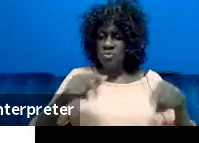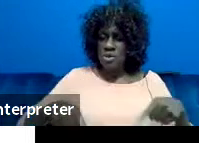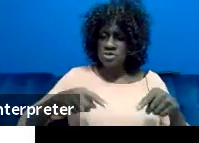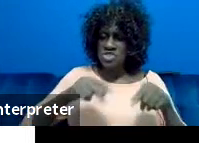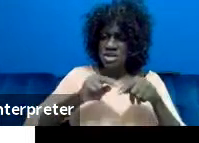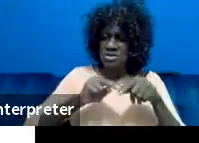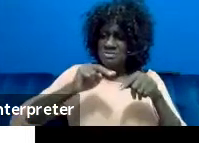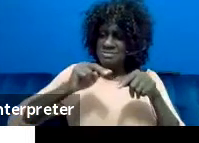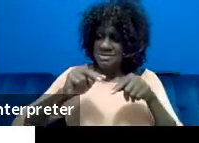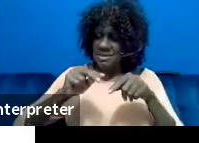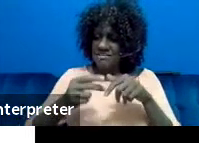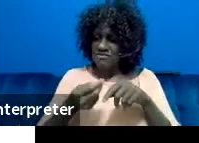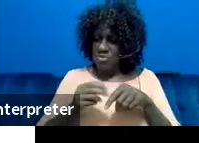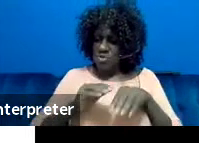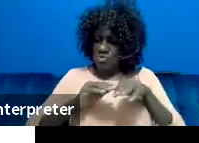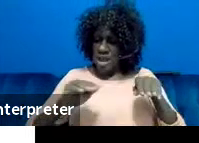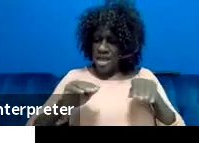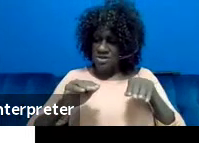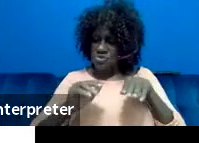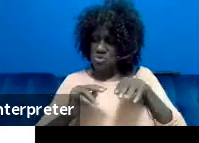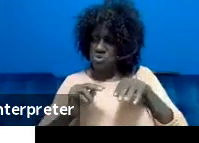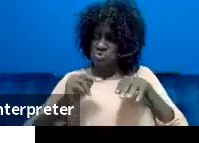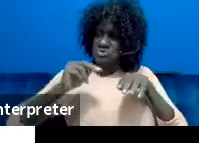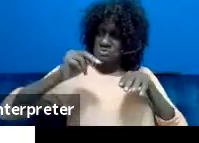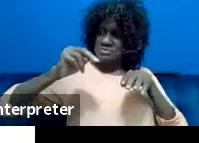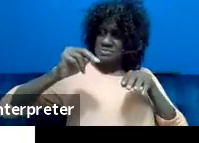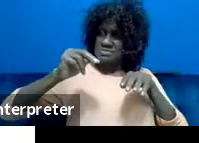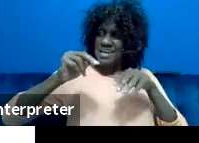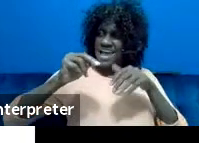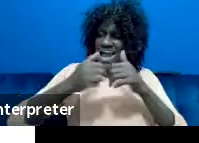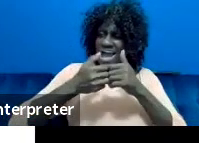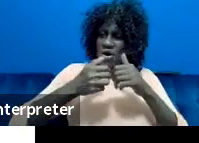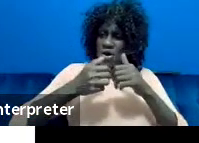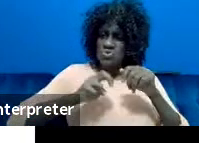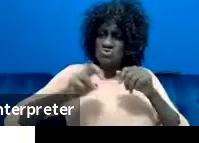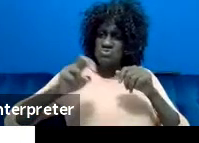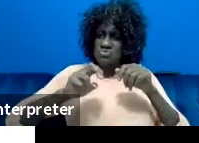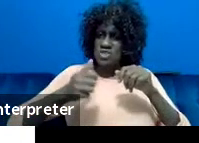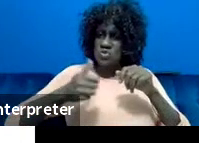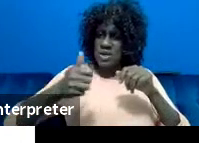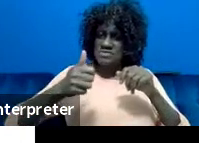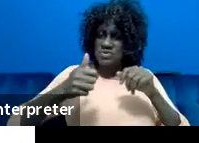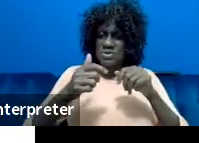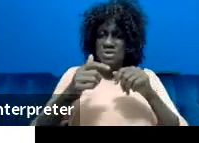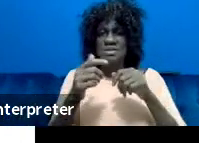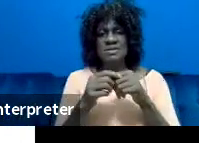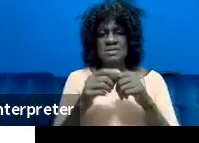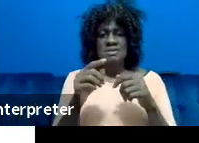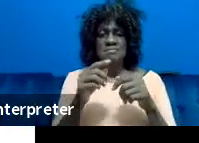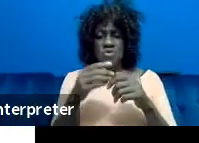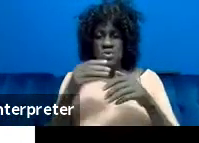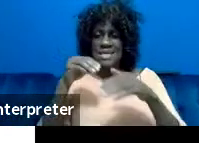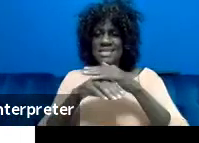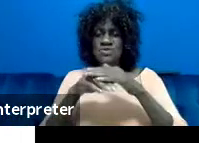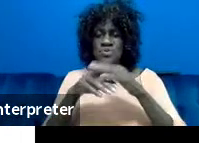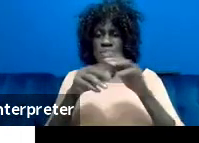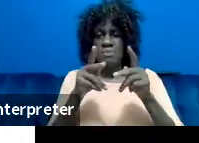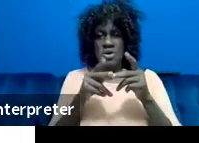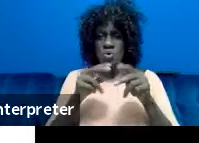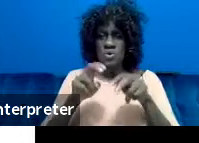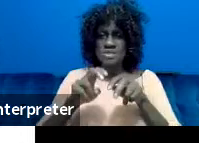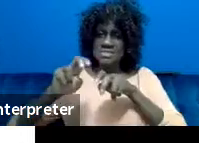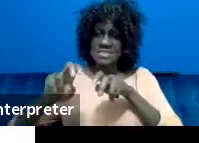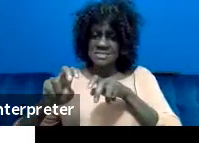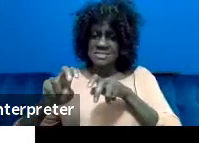from the ground than it is all the way at the ground surface than it would be to at a level that's equal to an entry point or a seat,